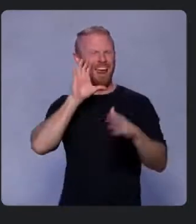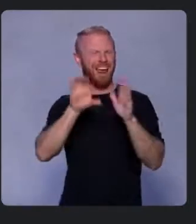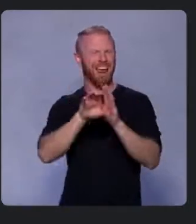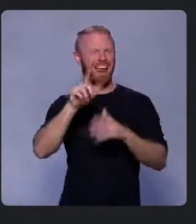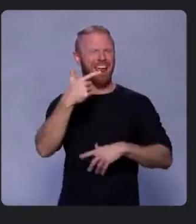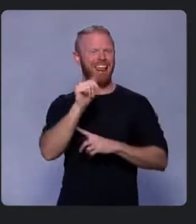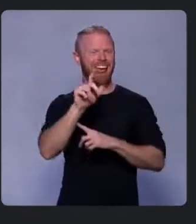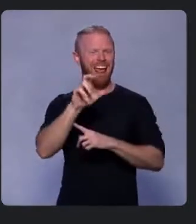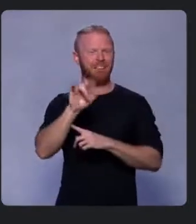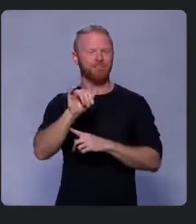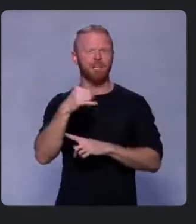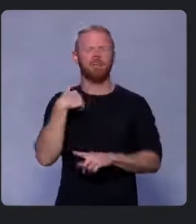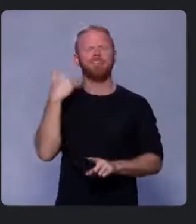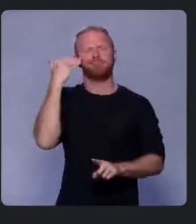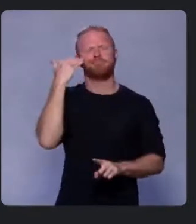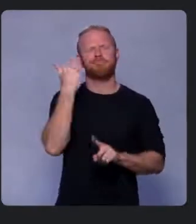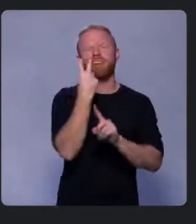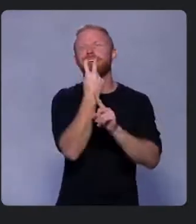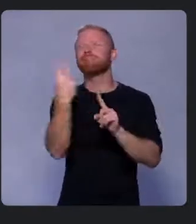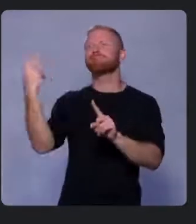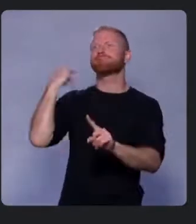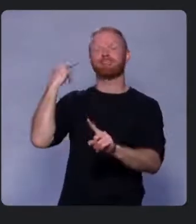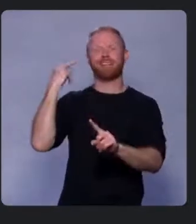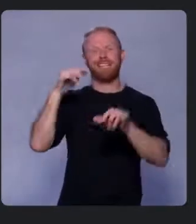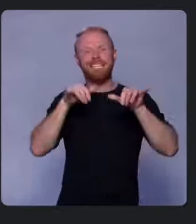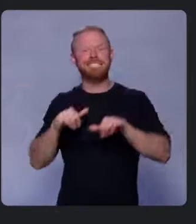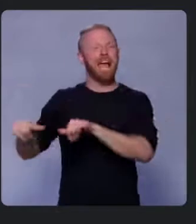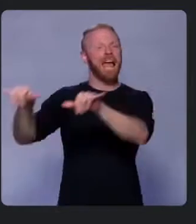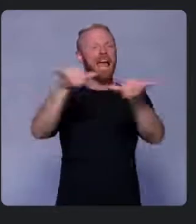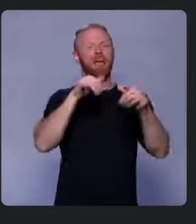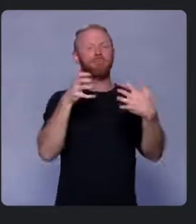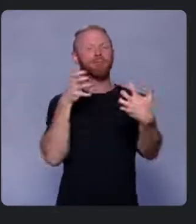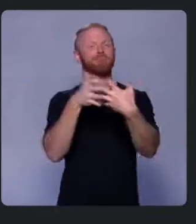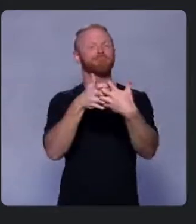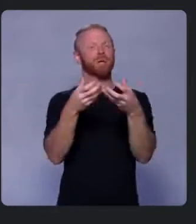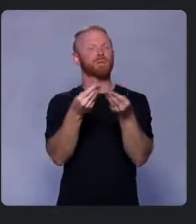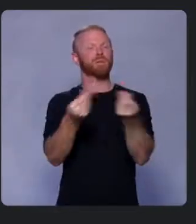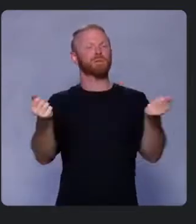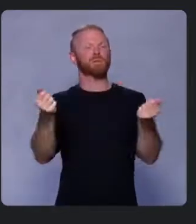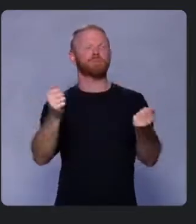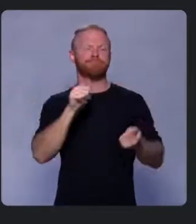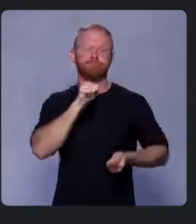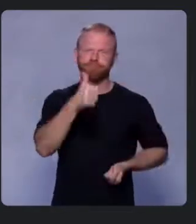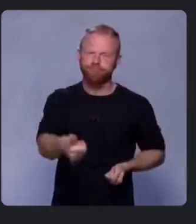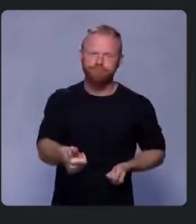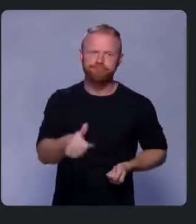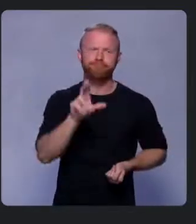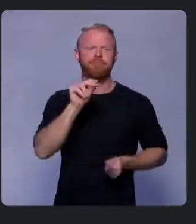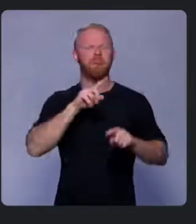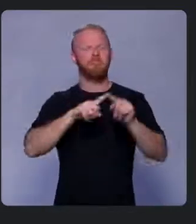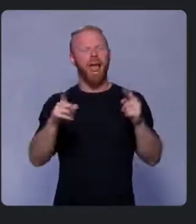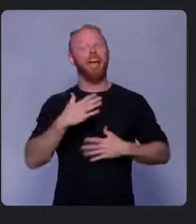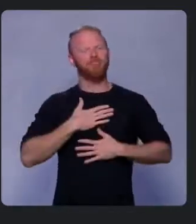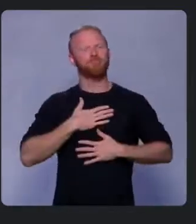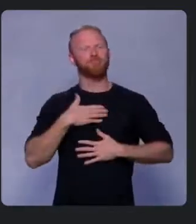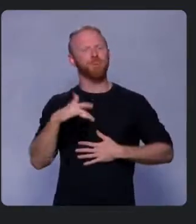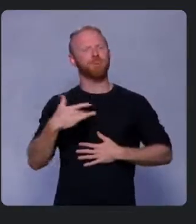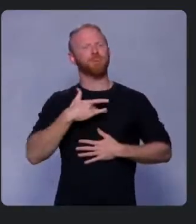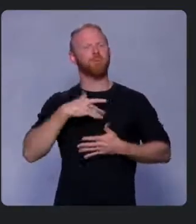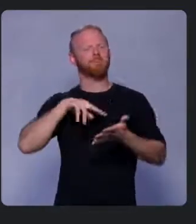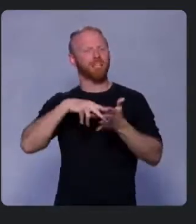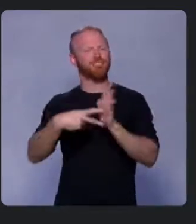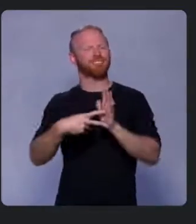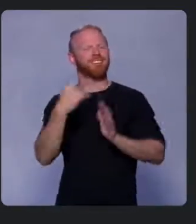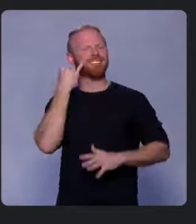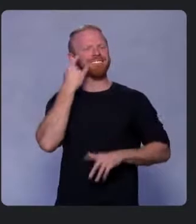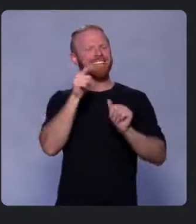And we know that looking back is never a one-size-fits-all solution. It's more meaningful when you can look back on content that's personalized to